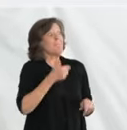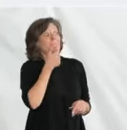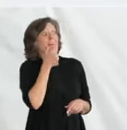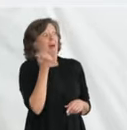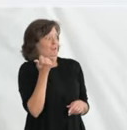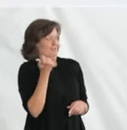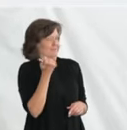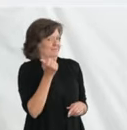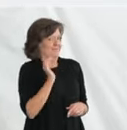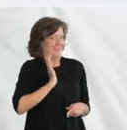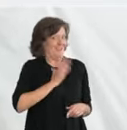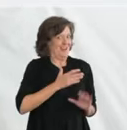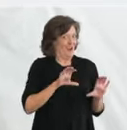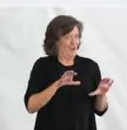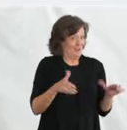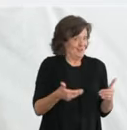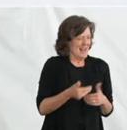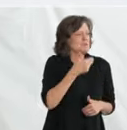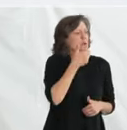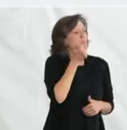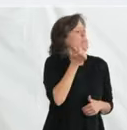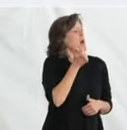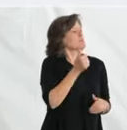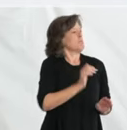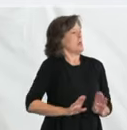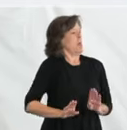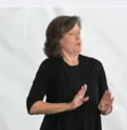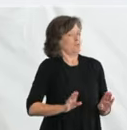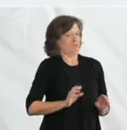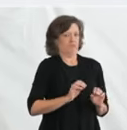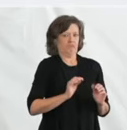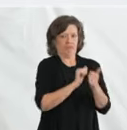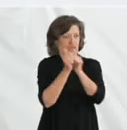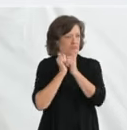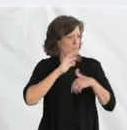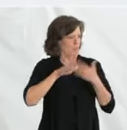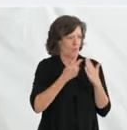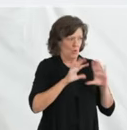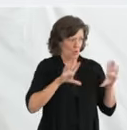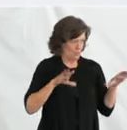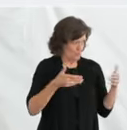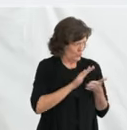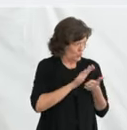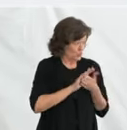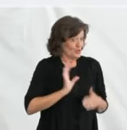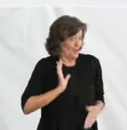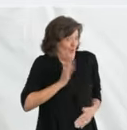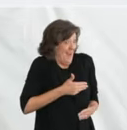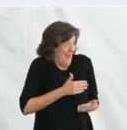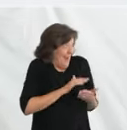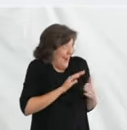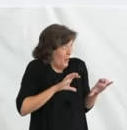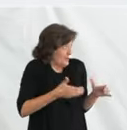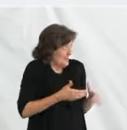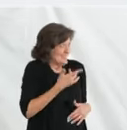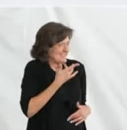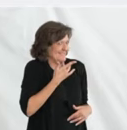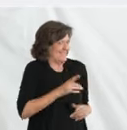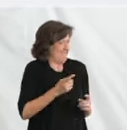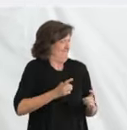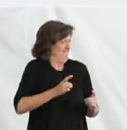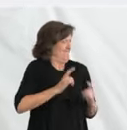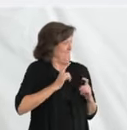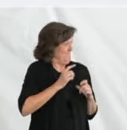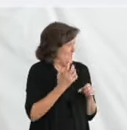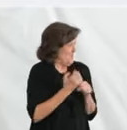our class was the best behaved class in the whole school. So our class was gonna get to watch a scary movie in our